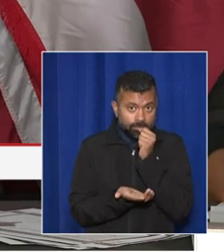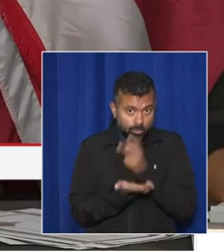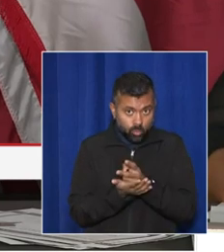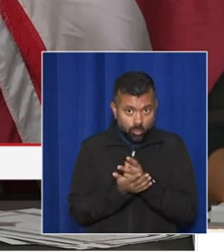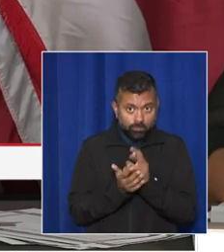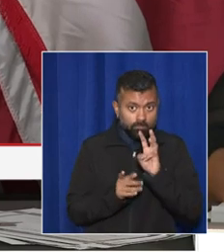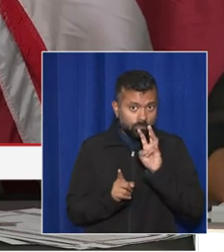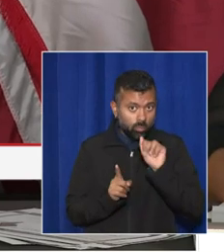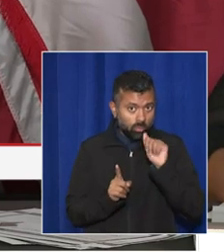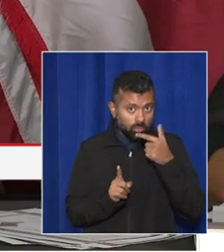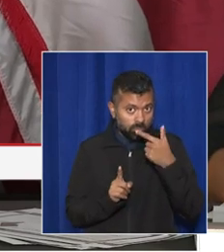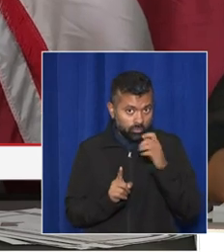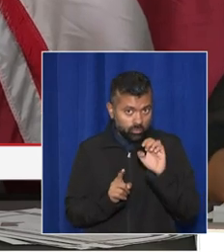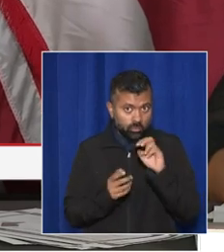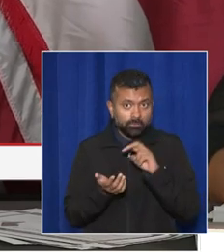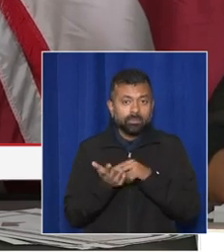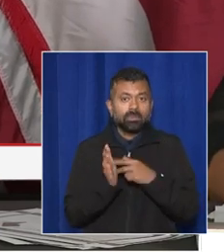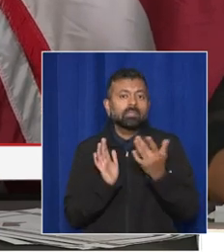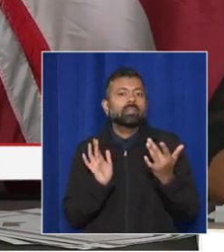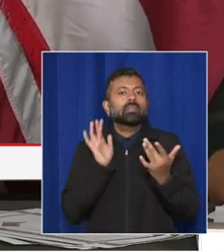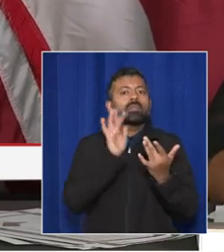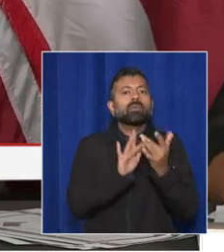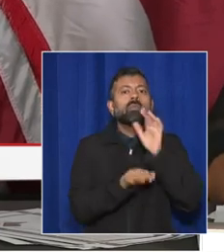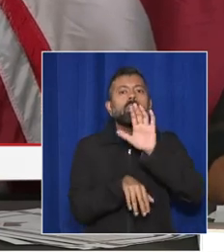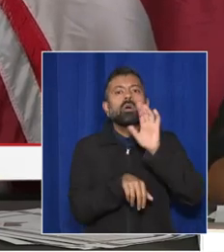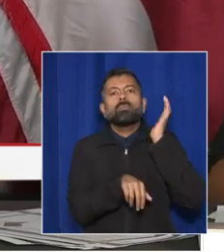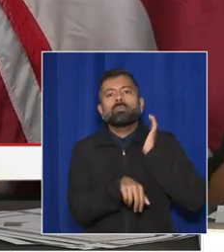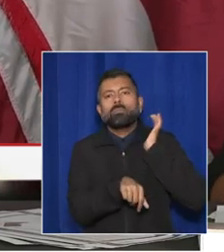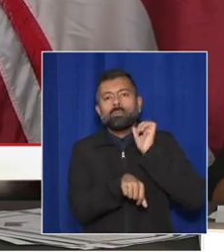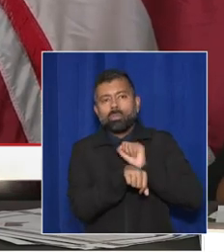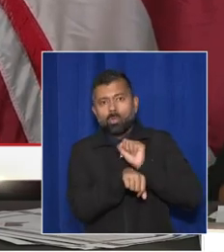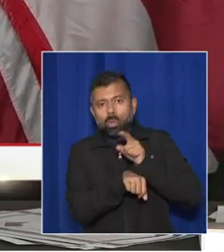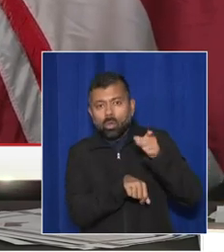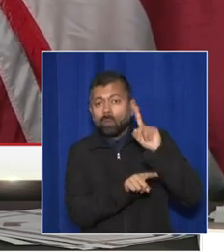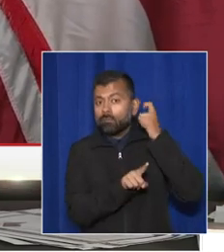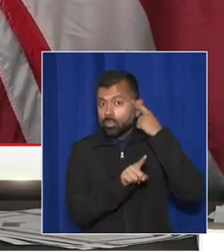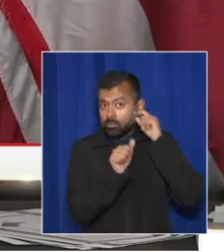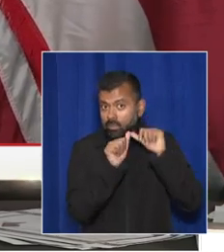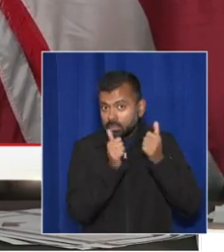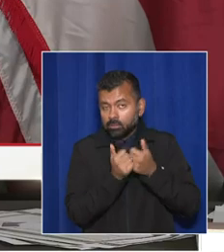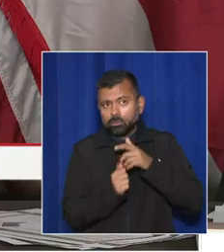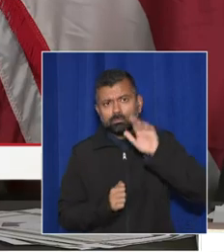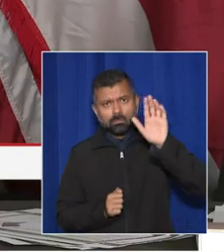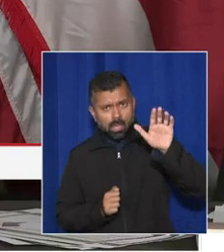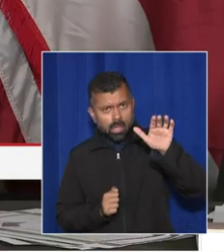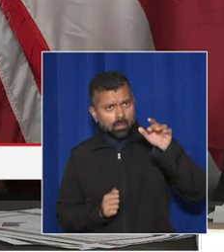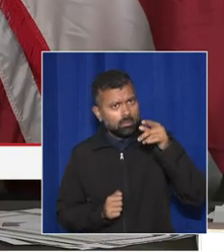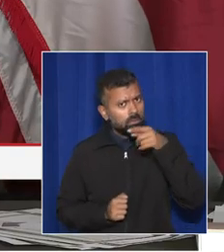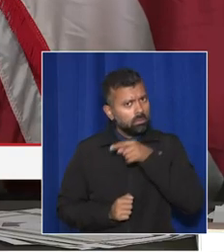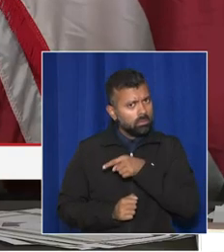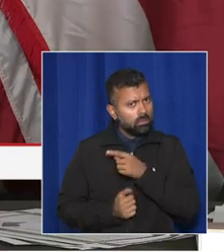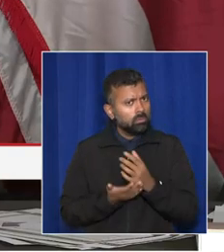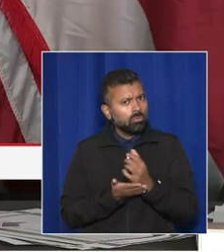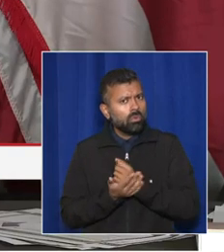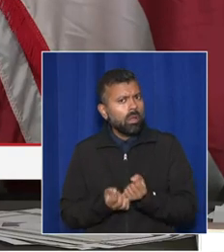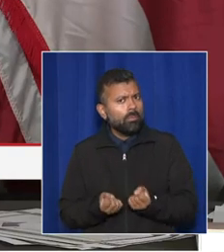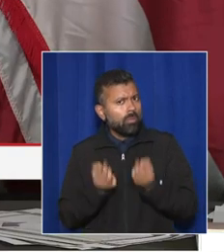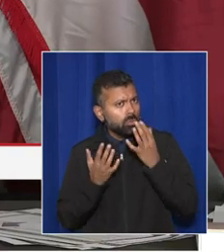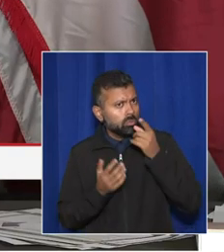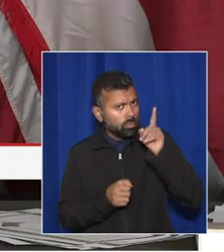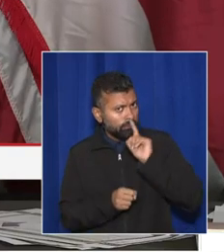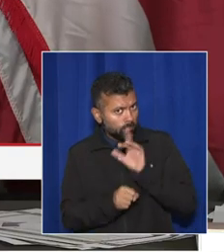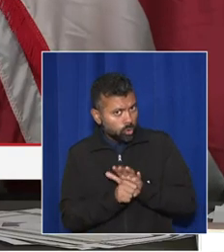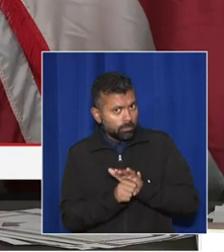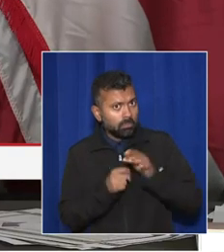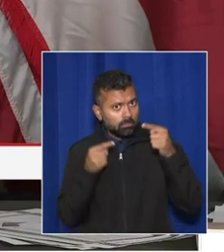agency, and ask them to verify your employment and the amount of money that you made or wages you made during your